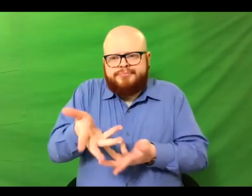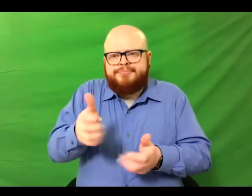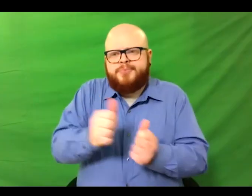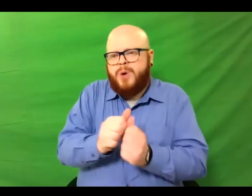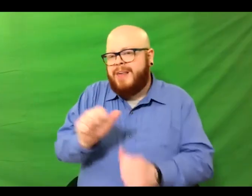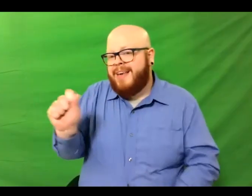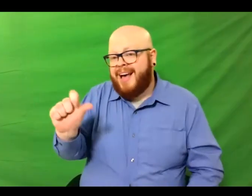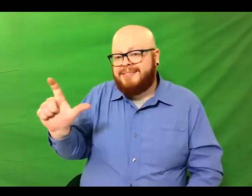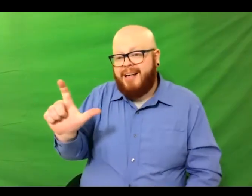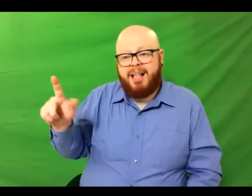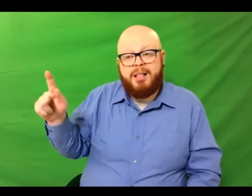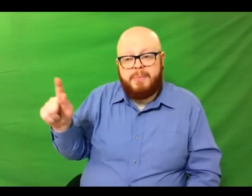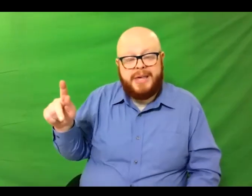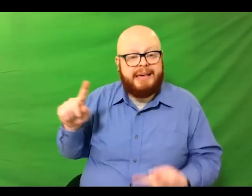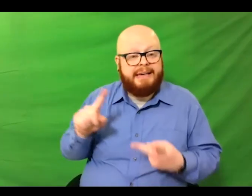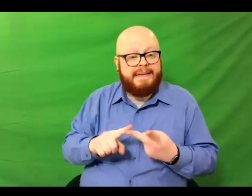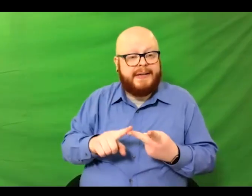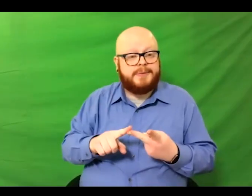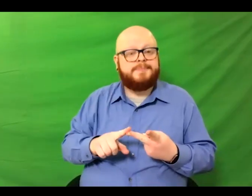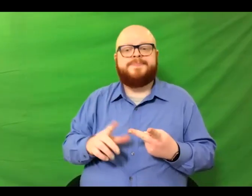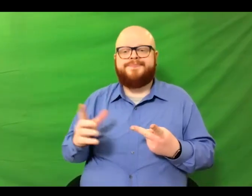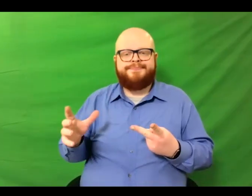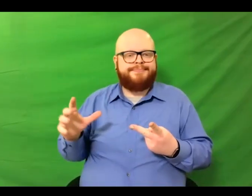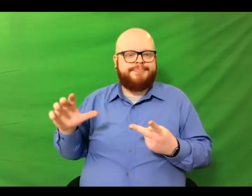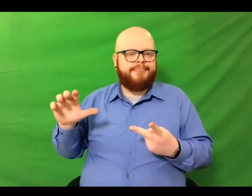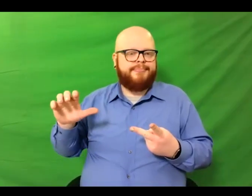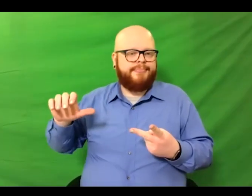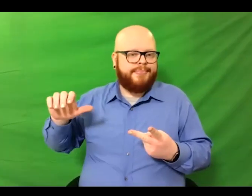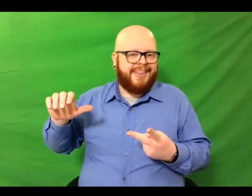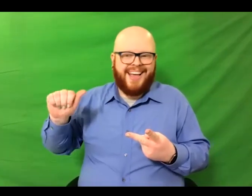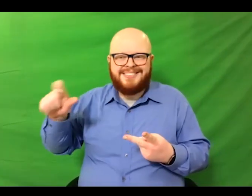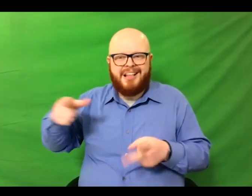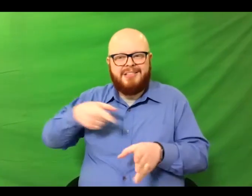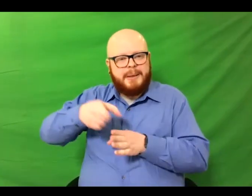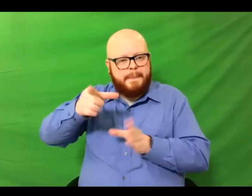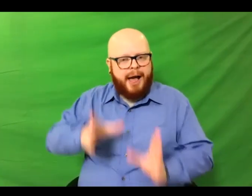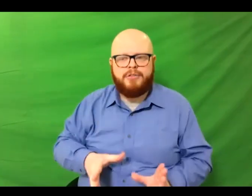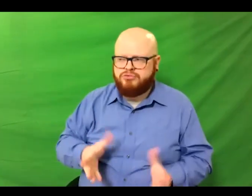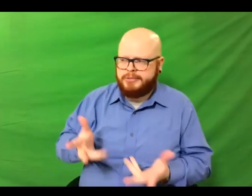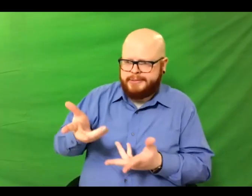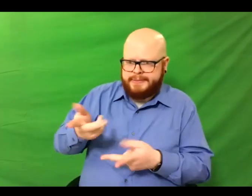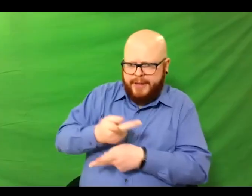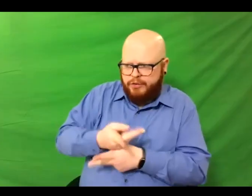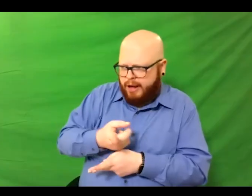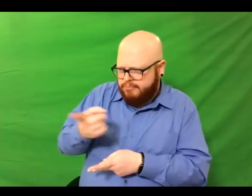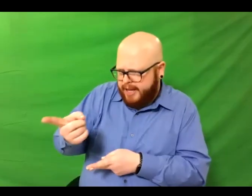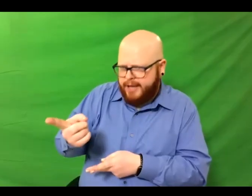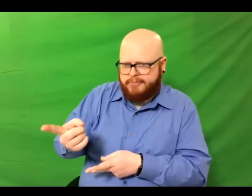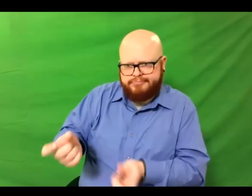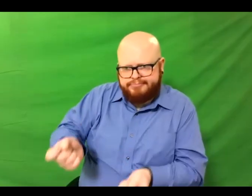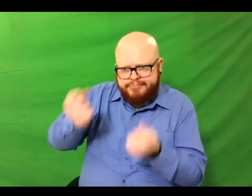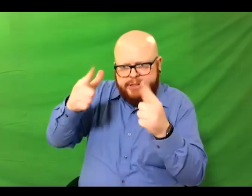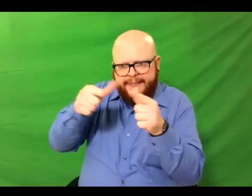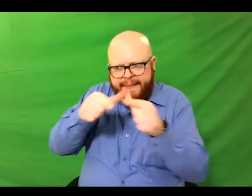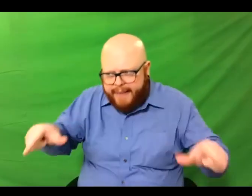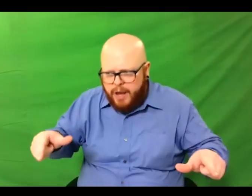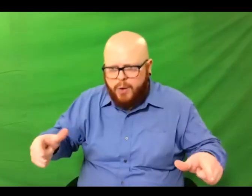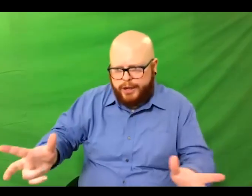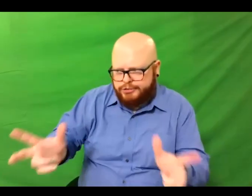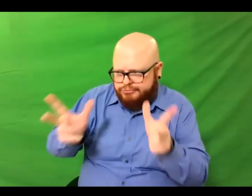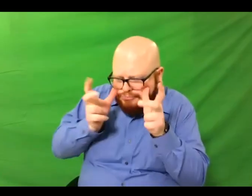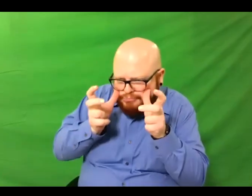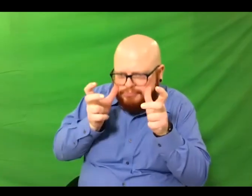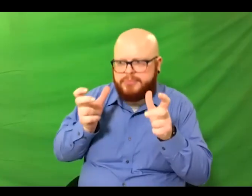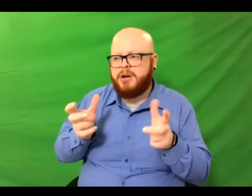Language specialist, again, to look at how they're accessing the language receptively versus expressively. So you may have someone that's going to use the language